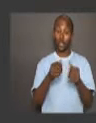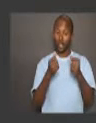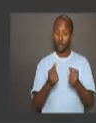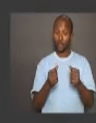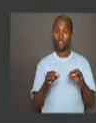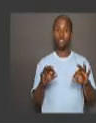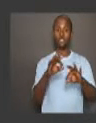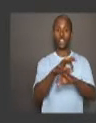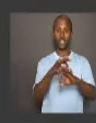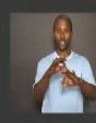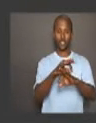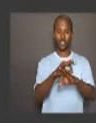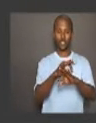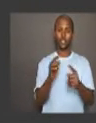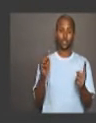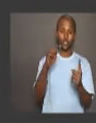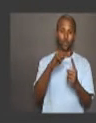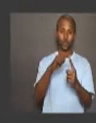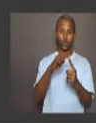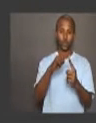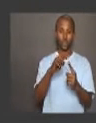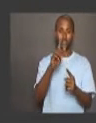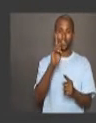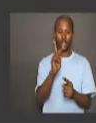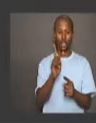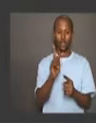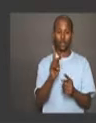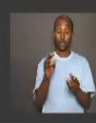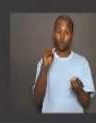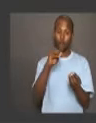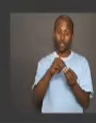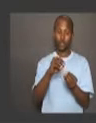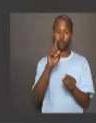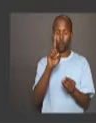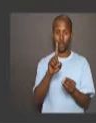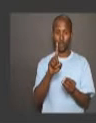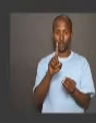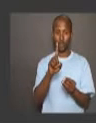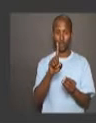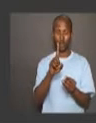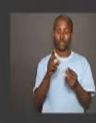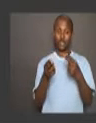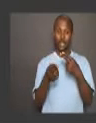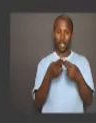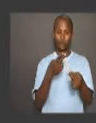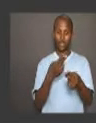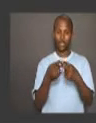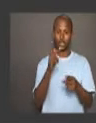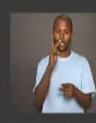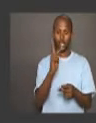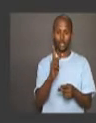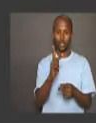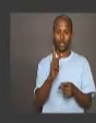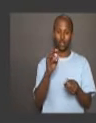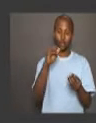be factorized into k plus 1 times